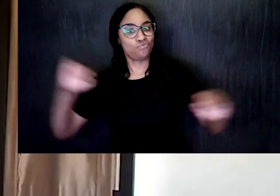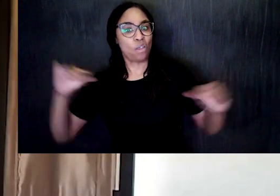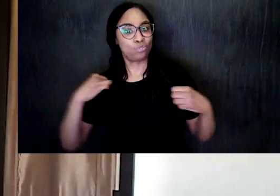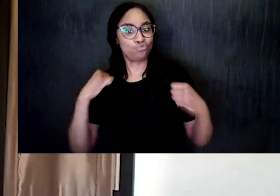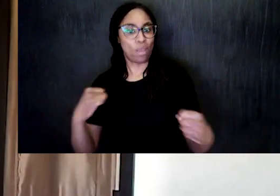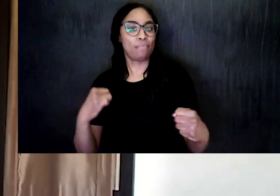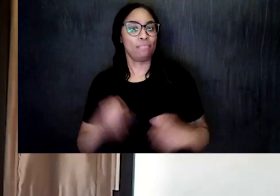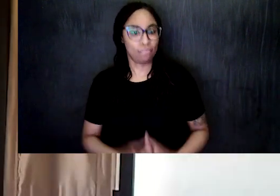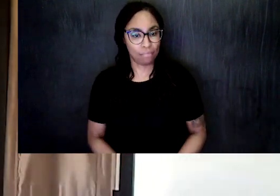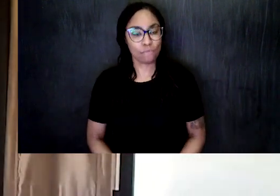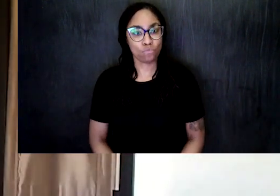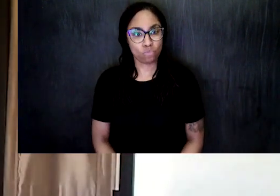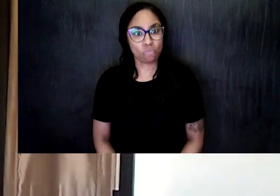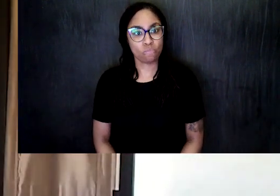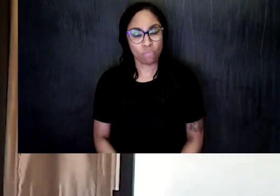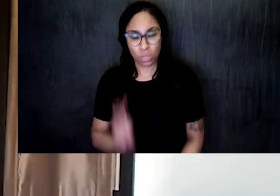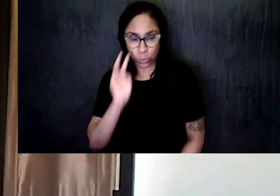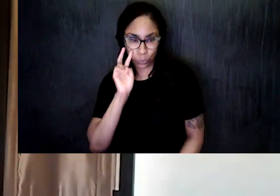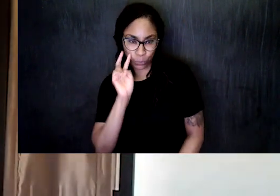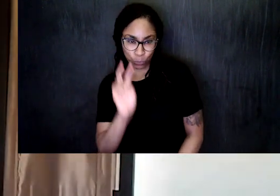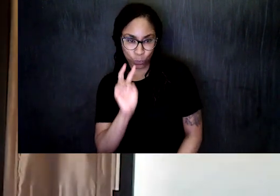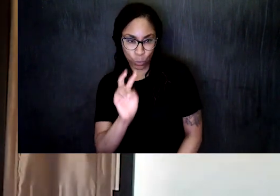strength.